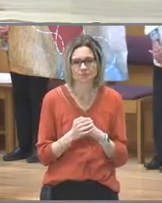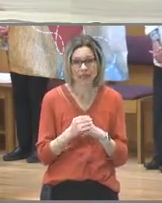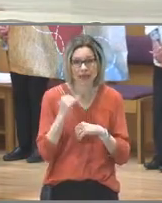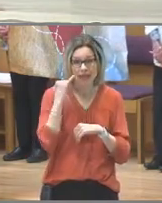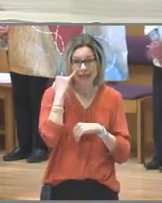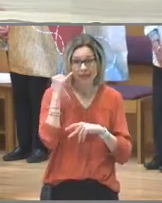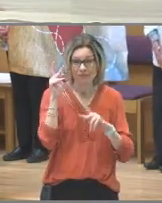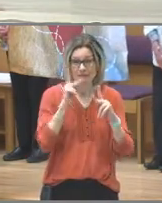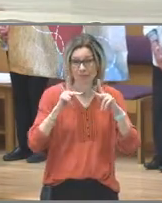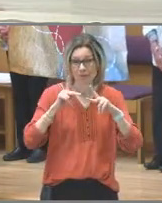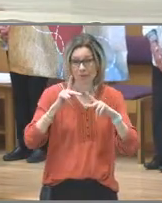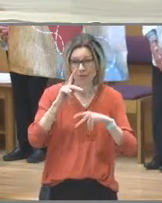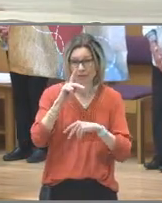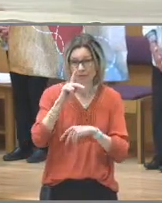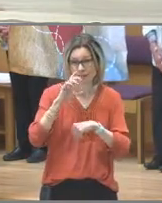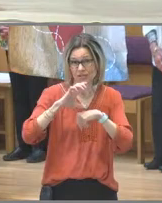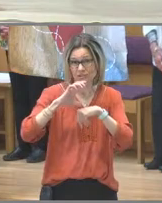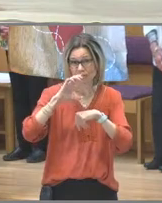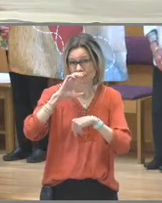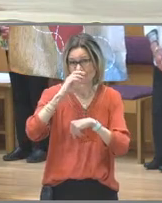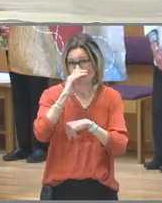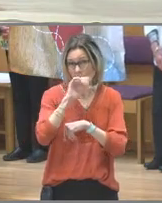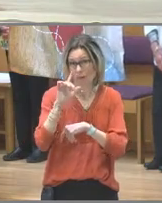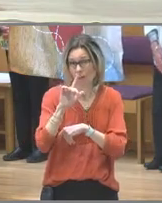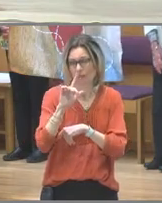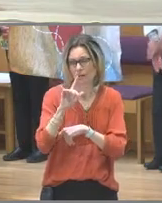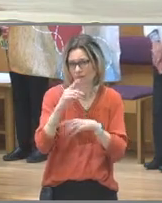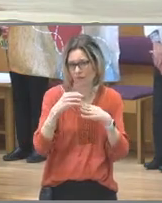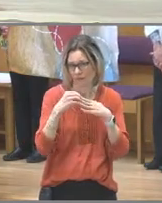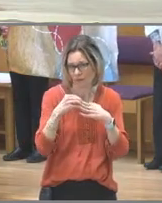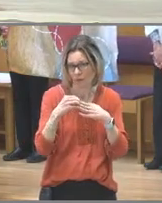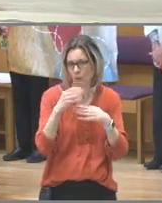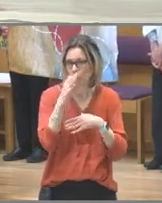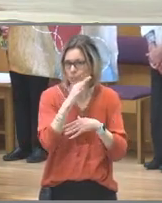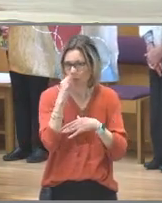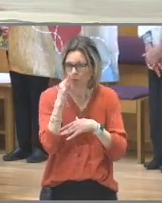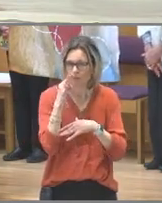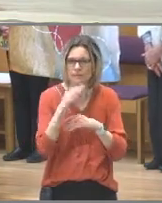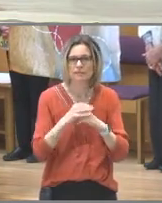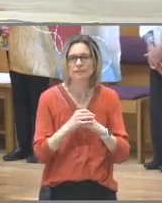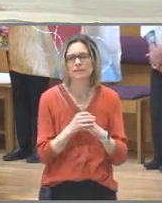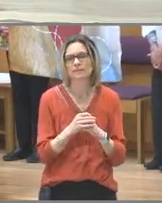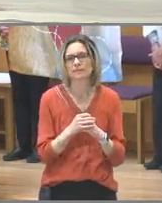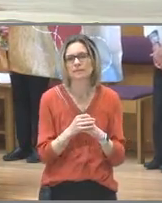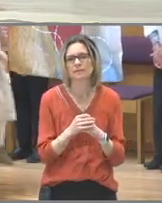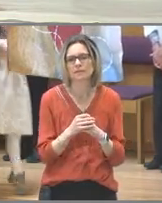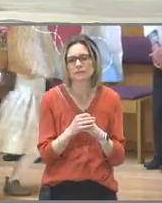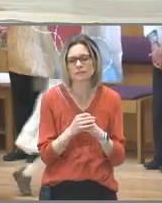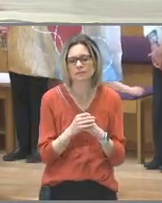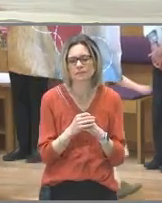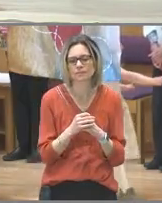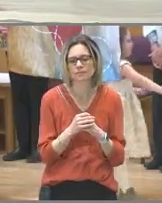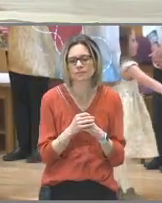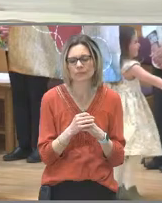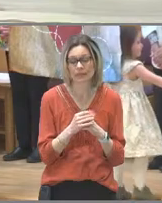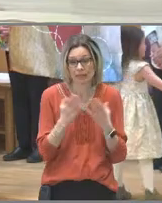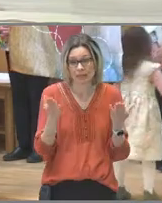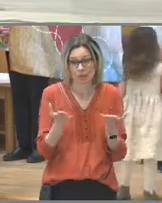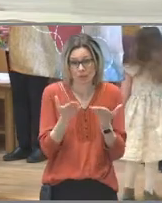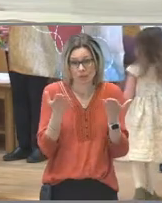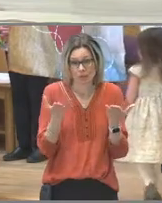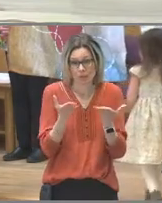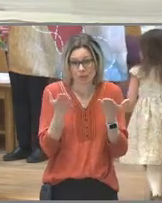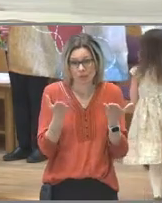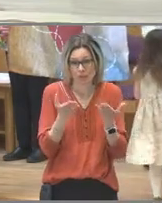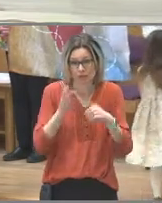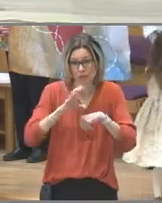to follow the directions of the communion host and guiding hosts. And for those of us who are here